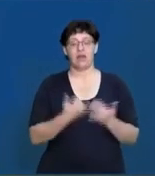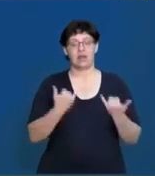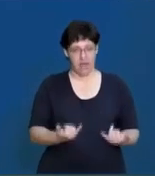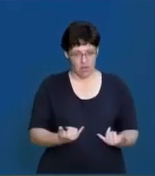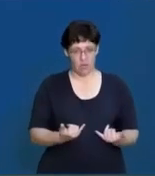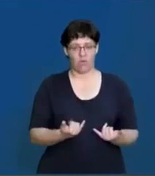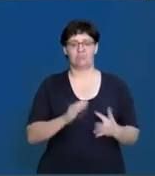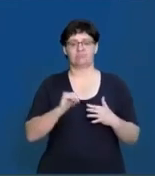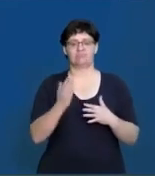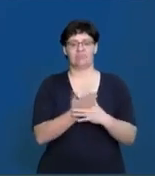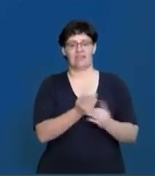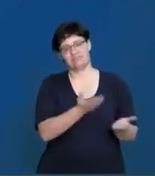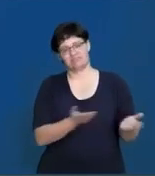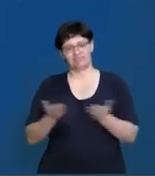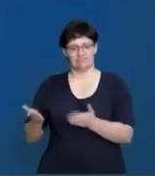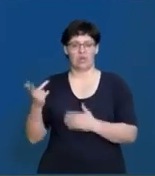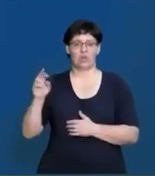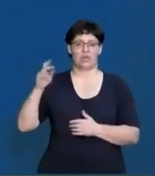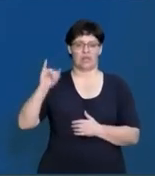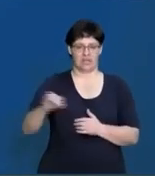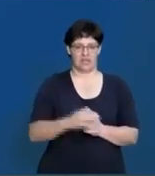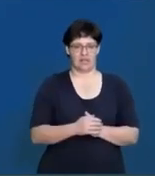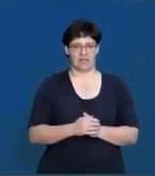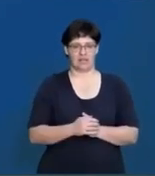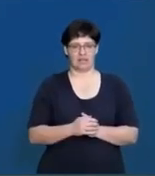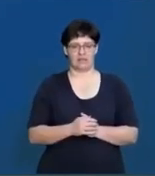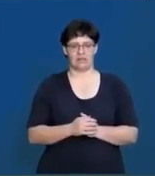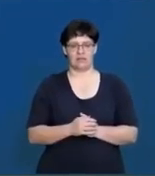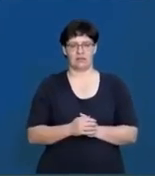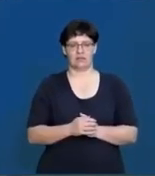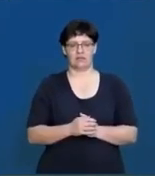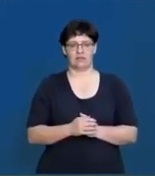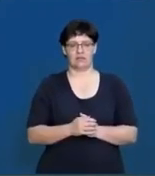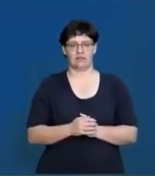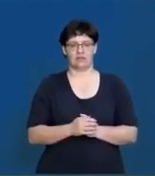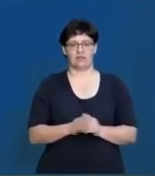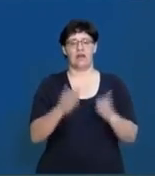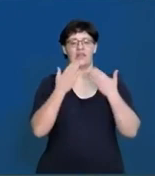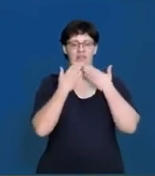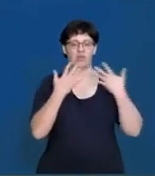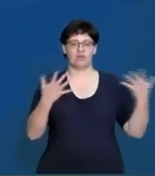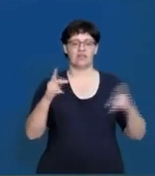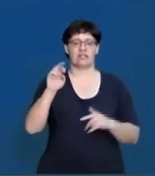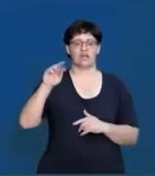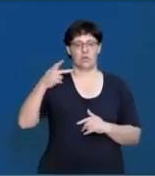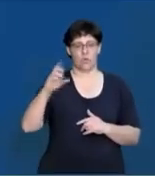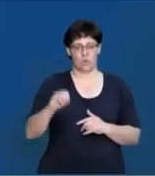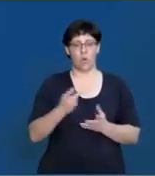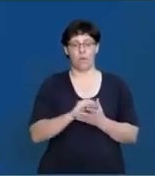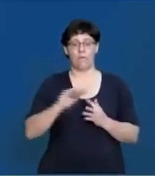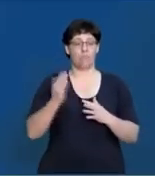demands of these particular questions. Right, boys and girls, let's switch over to Luni to take us to the ad